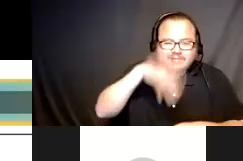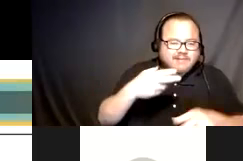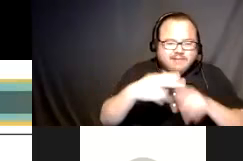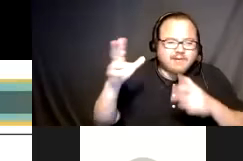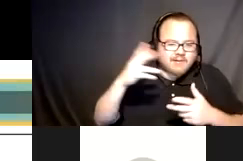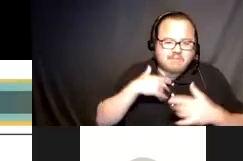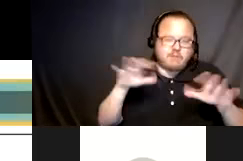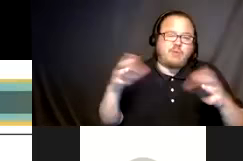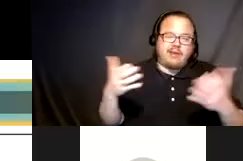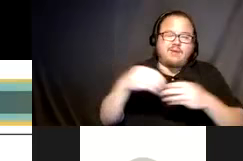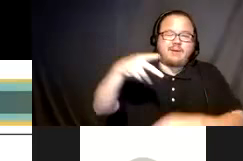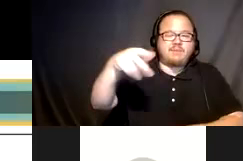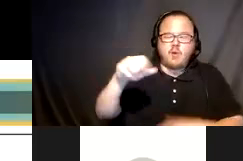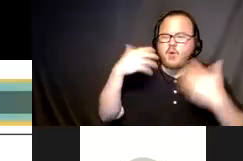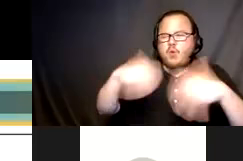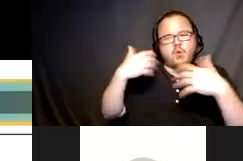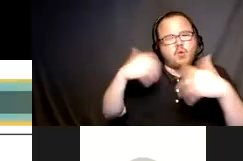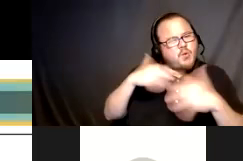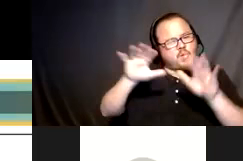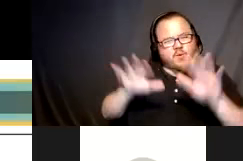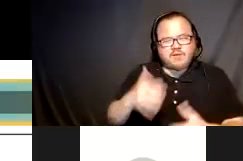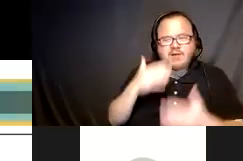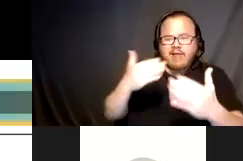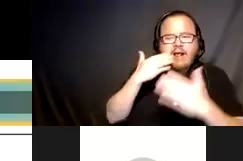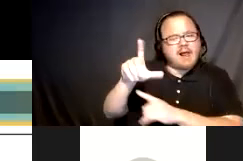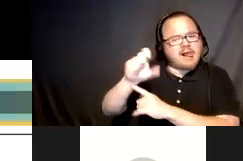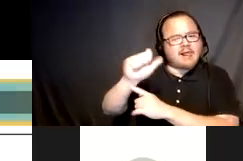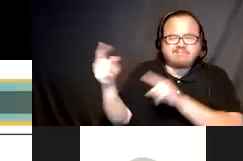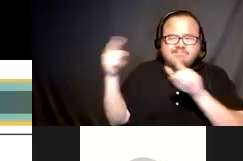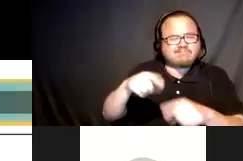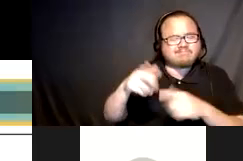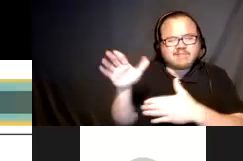here in Palm Springs. Yeah, that's terrific. Thank you so much, Lisa, for being here today and sharing